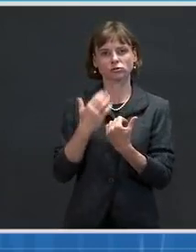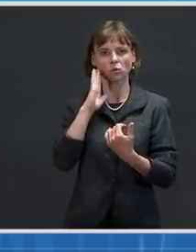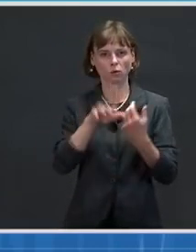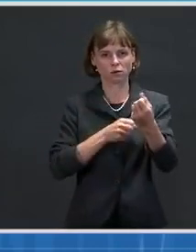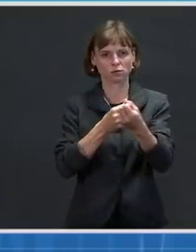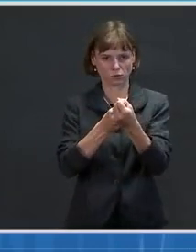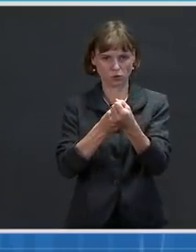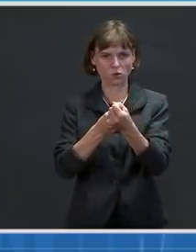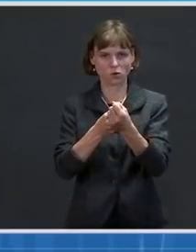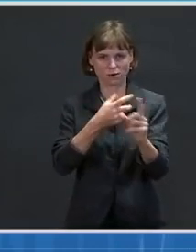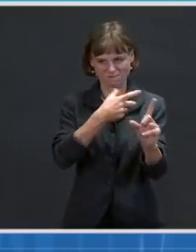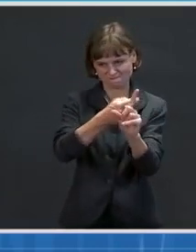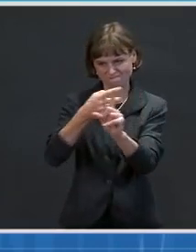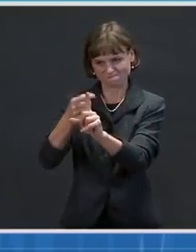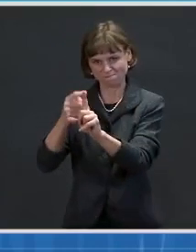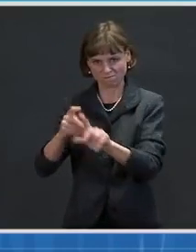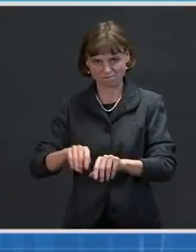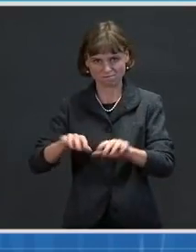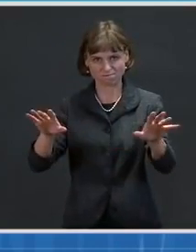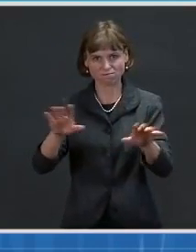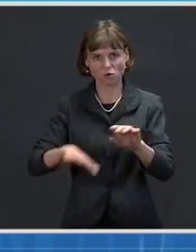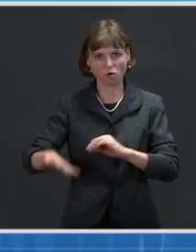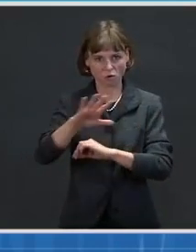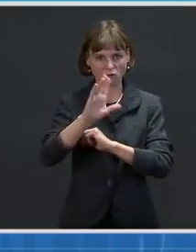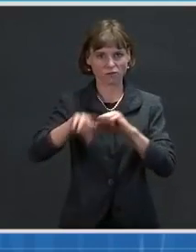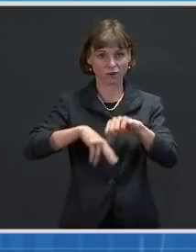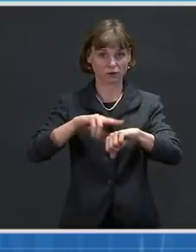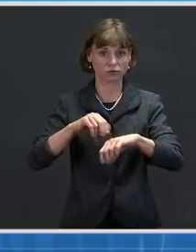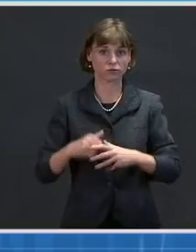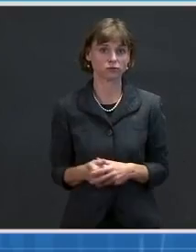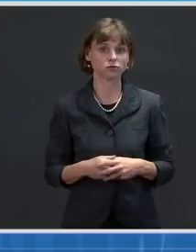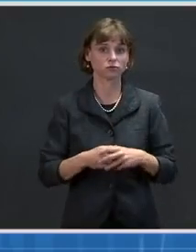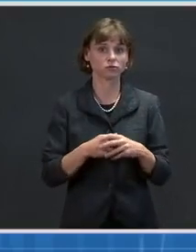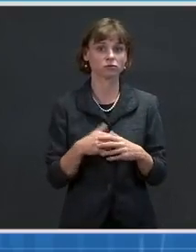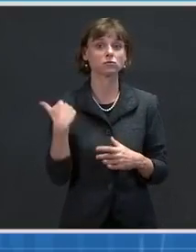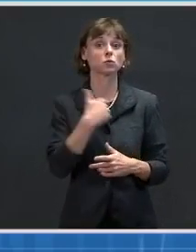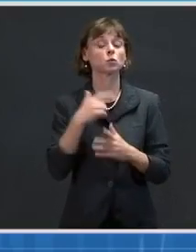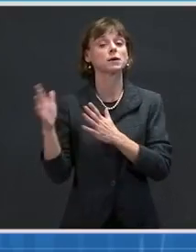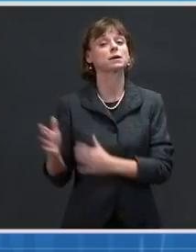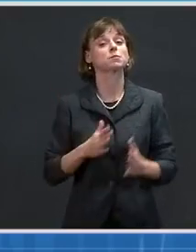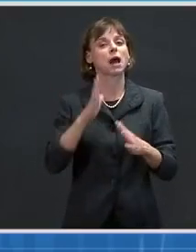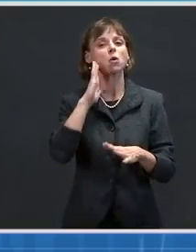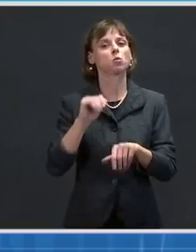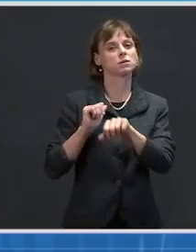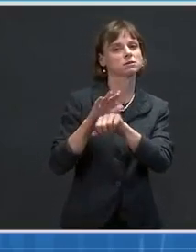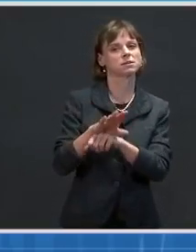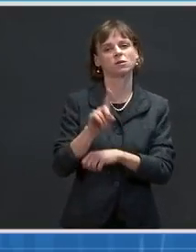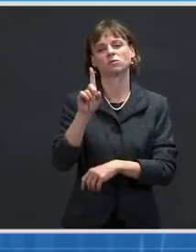vaccination operations nationwide. And we have plans to deploy thousands more.